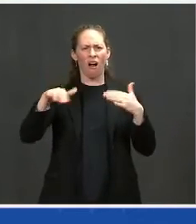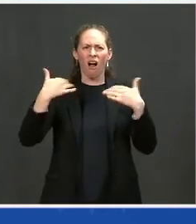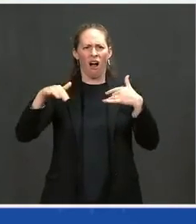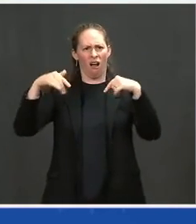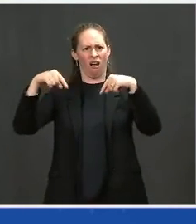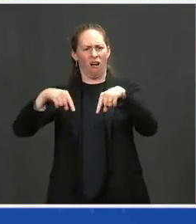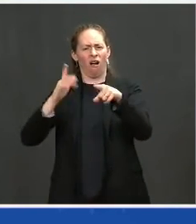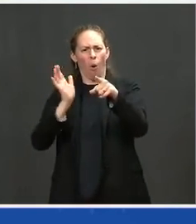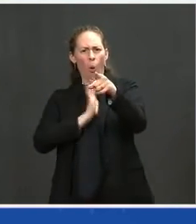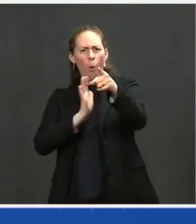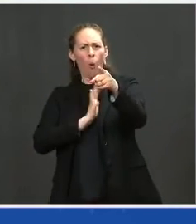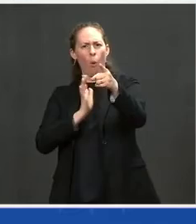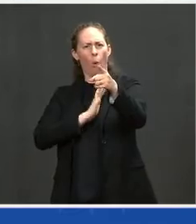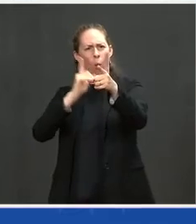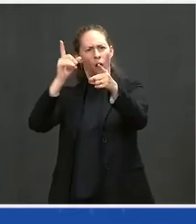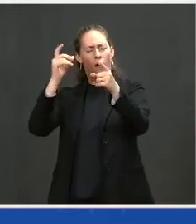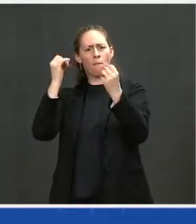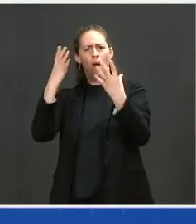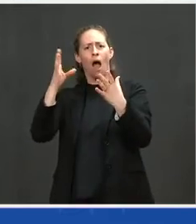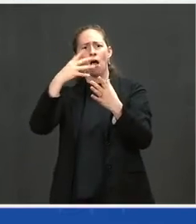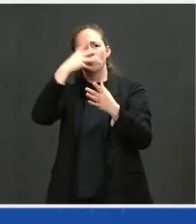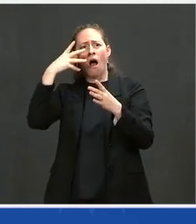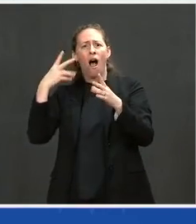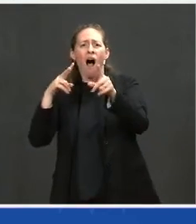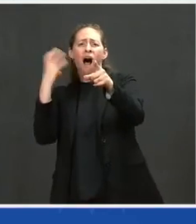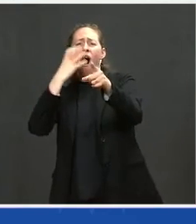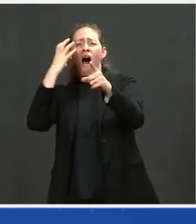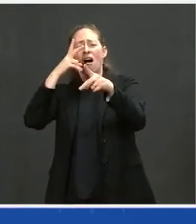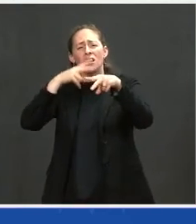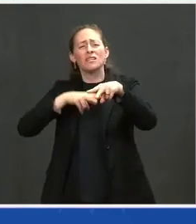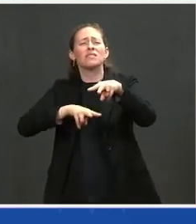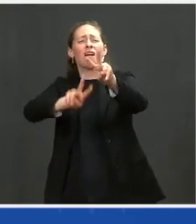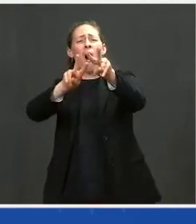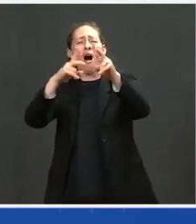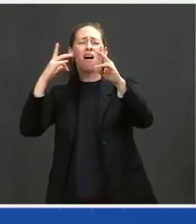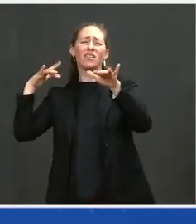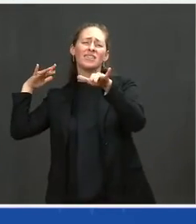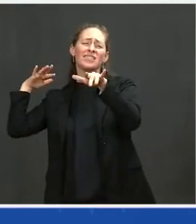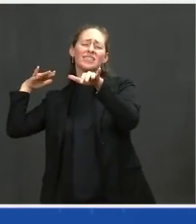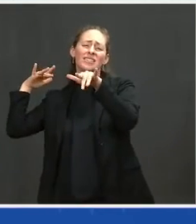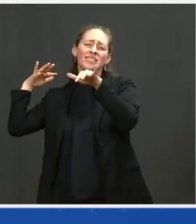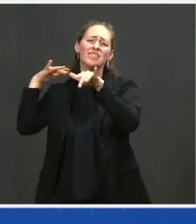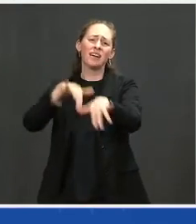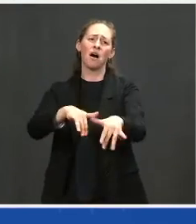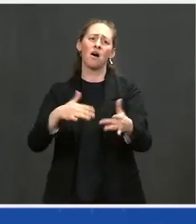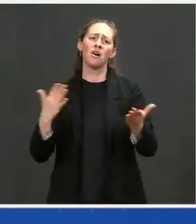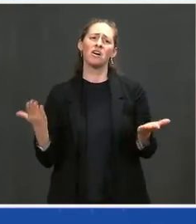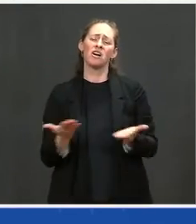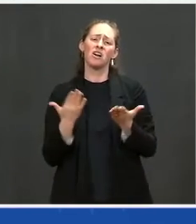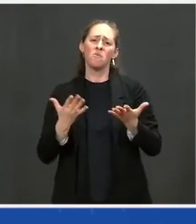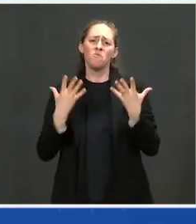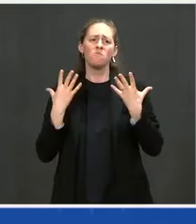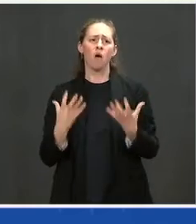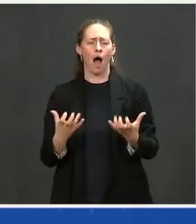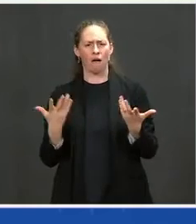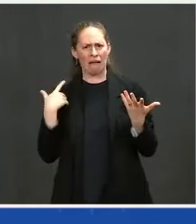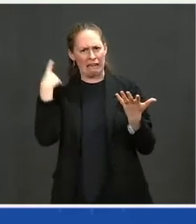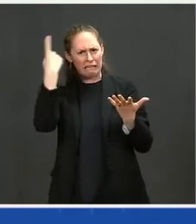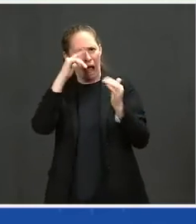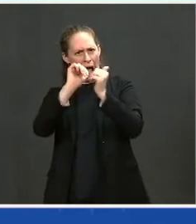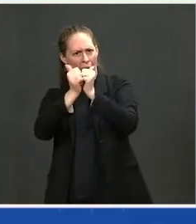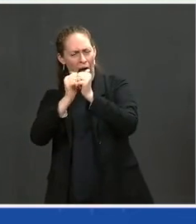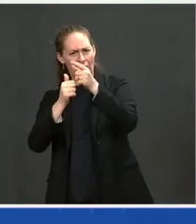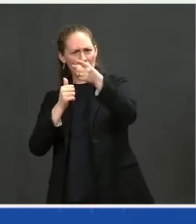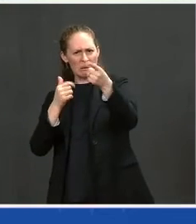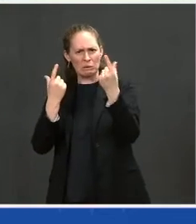country and entrusting you with unaccompanied minors. How do you resolve that tension? And how are you choosing which families can stay and